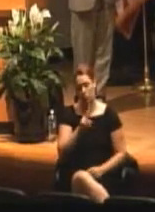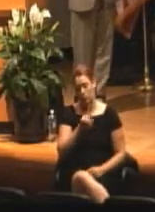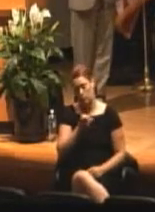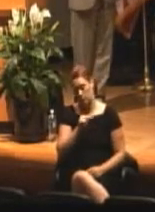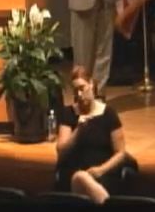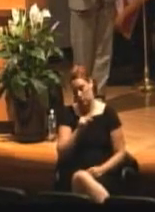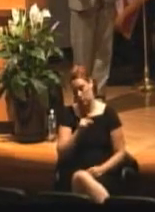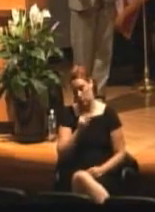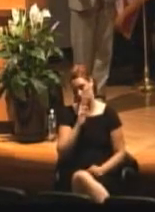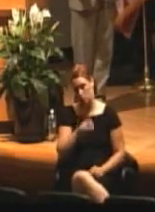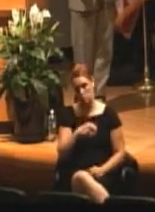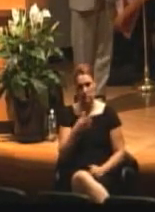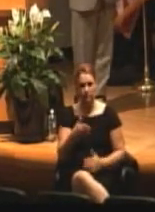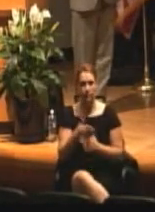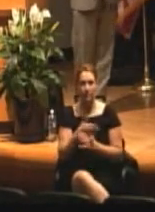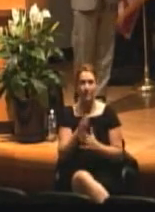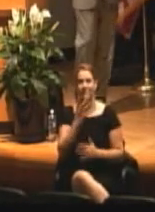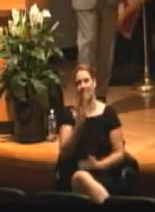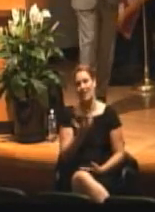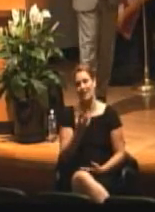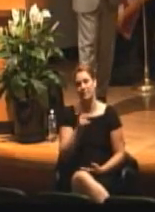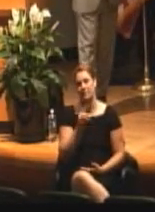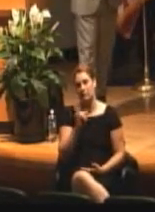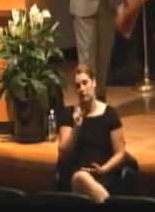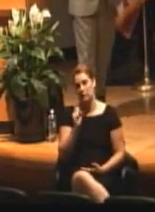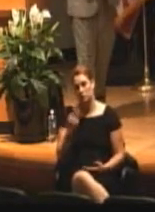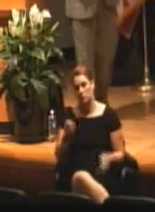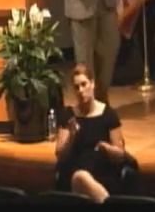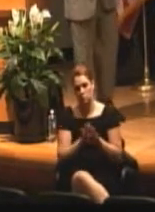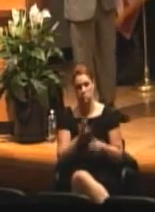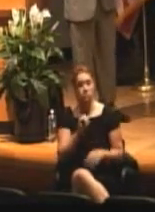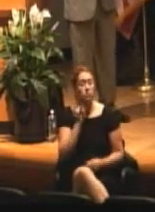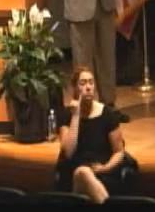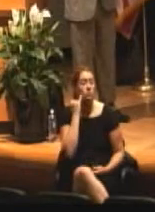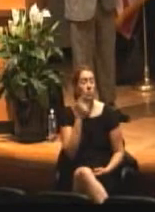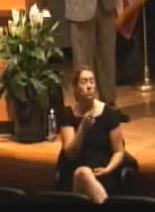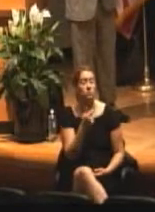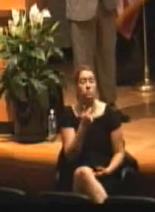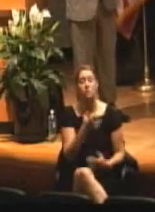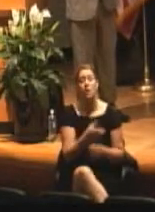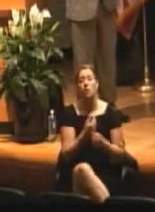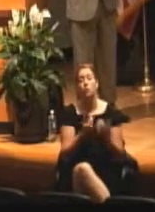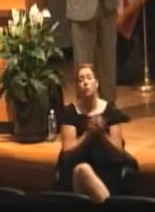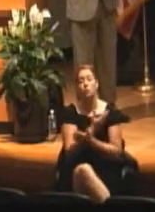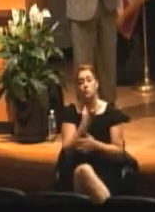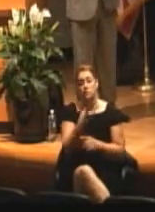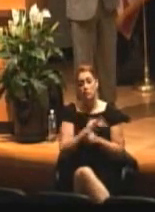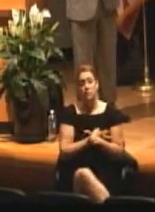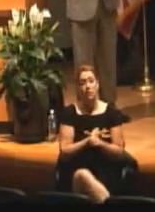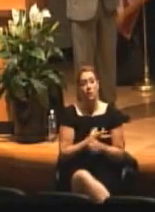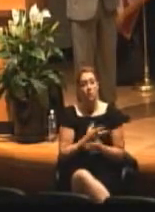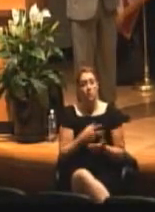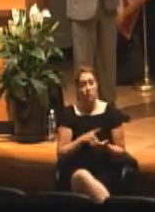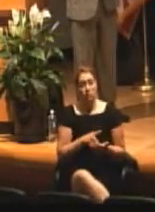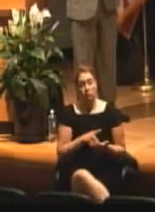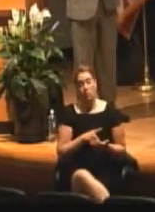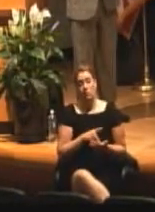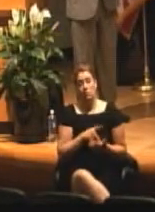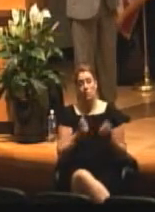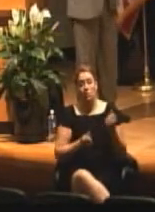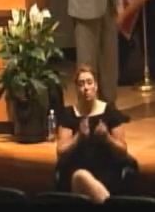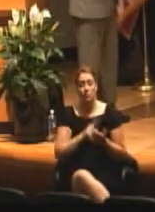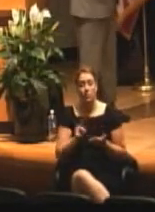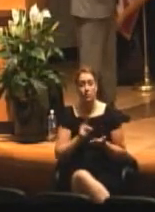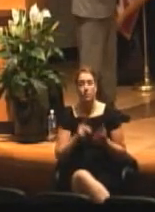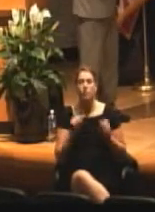closing. So if it updates it and all of a sudden you got another $600 car payment out there, it could be a big issue as far as the lender's concerned. So once